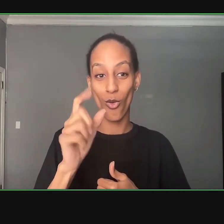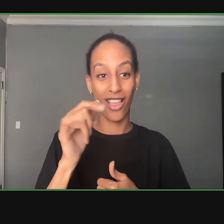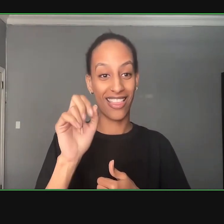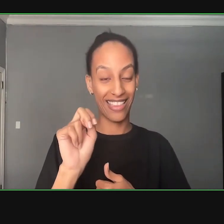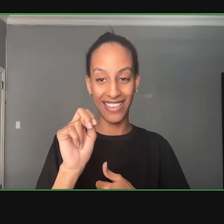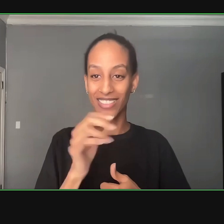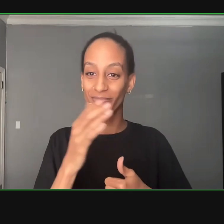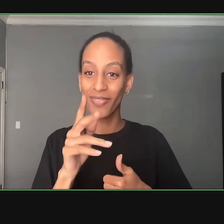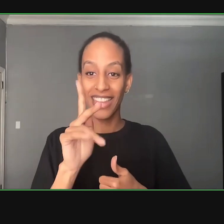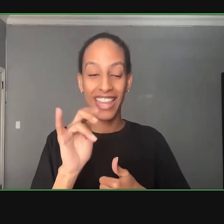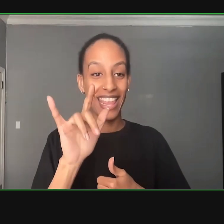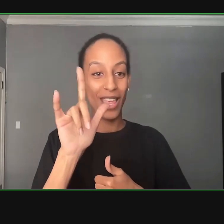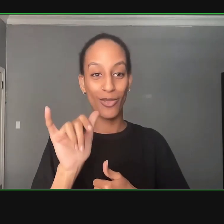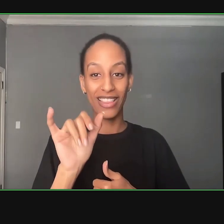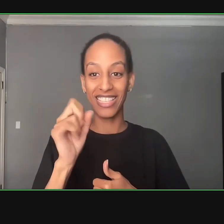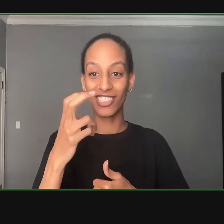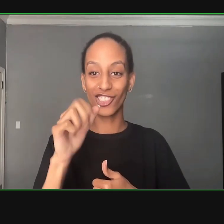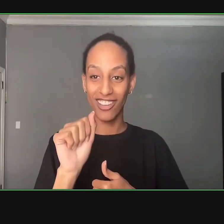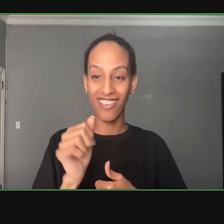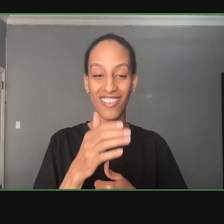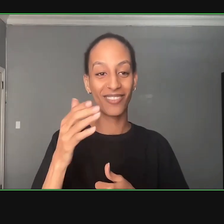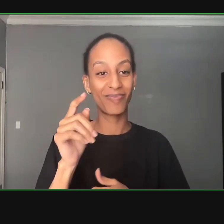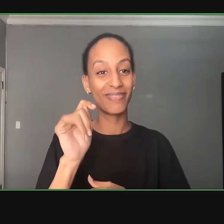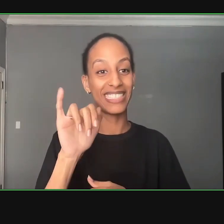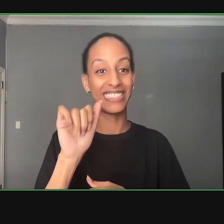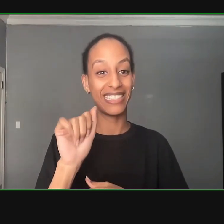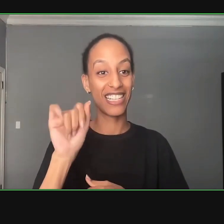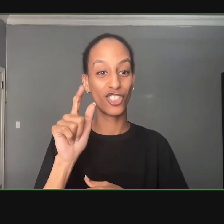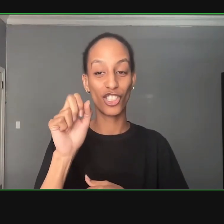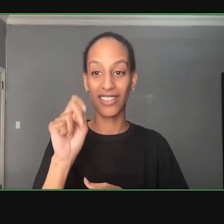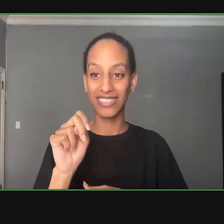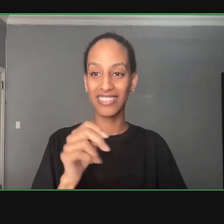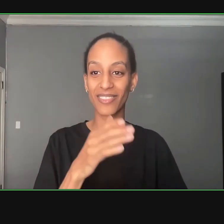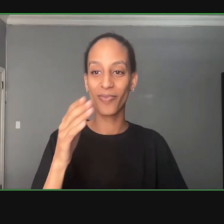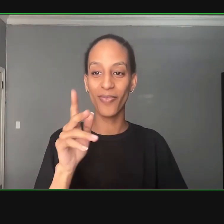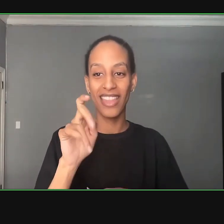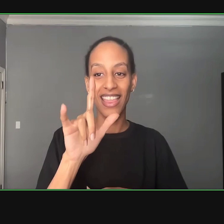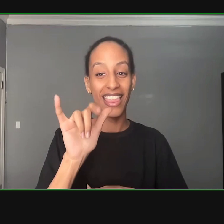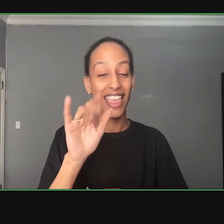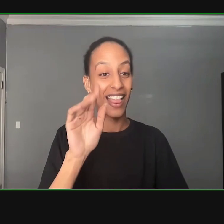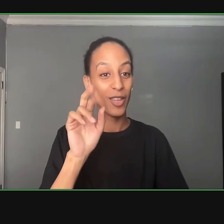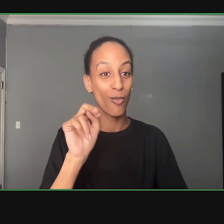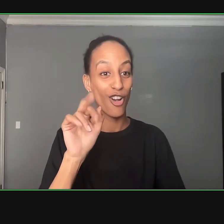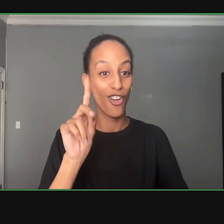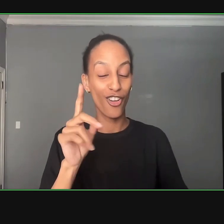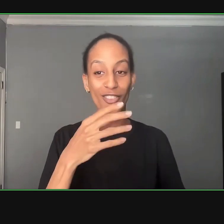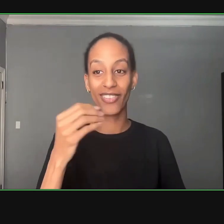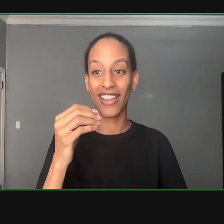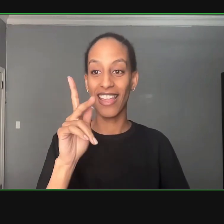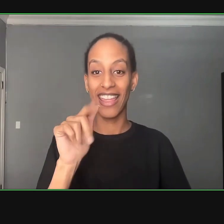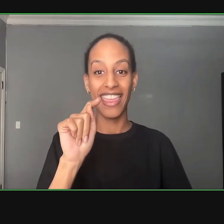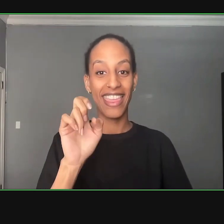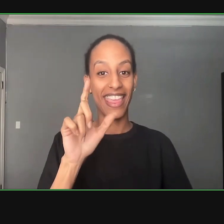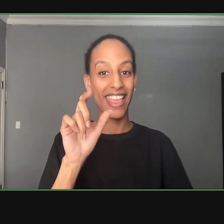Terry Airline, Kimberly Shea, Tia Jackson, Kelly